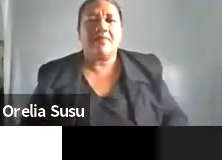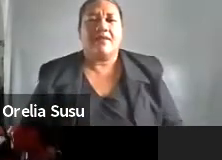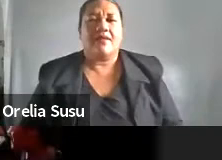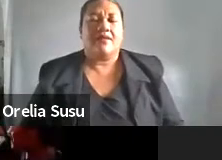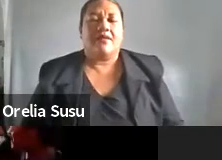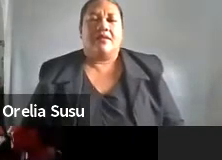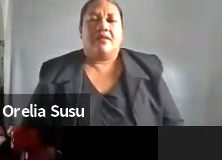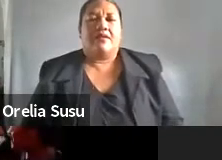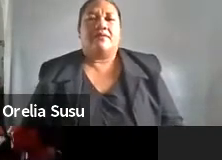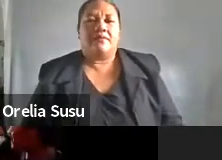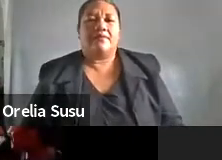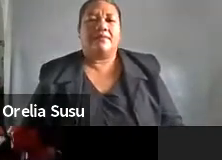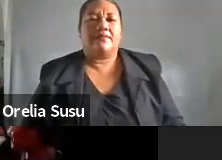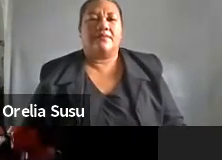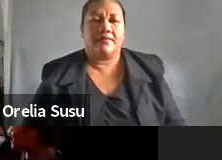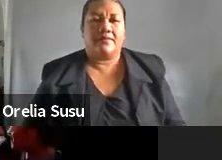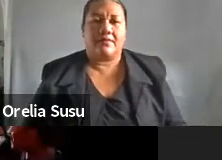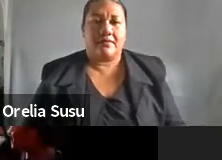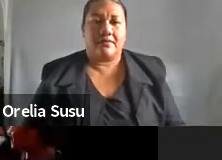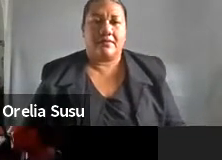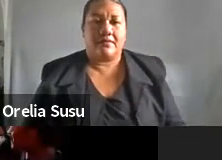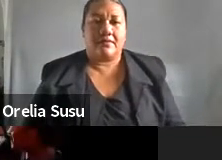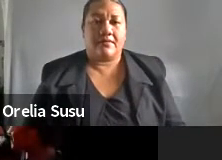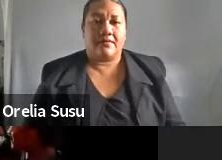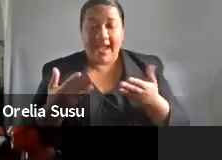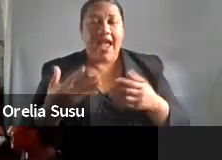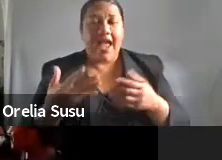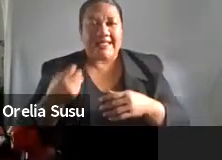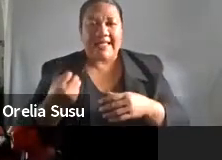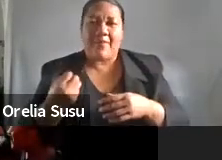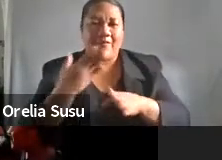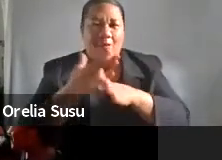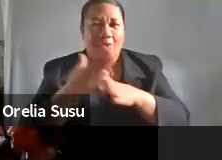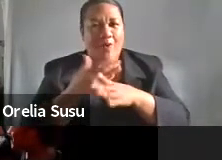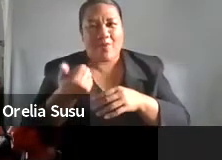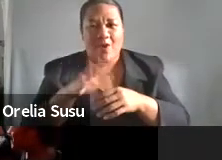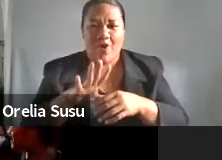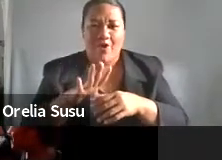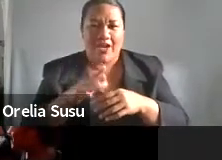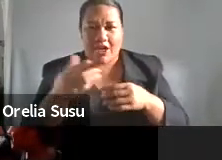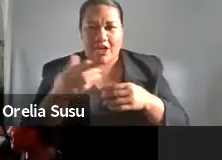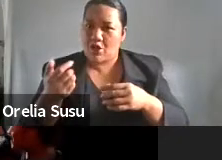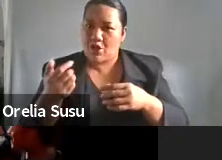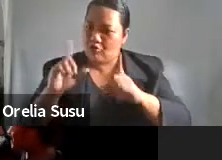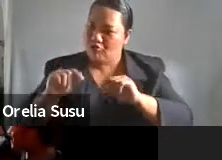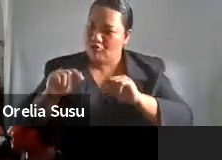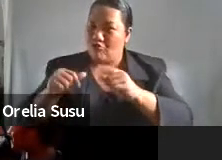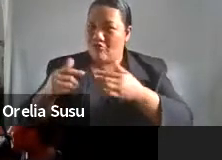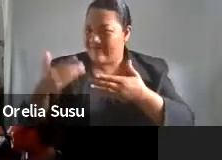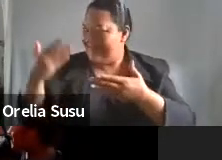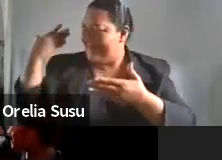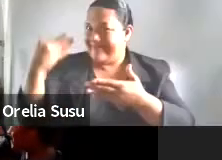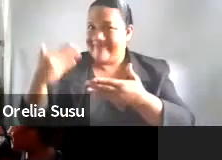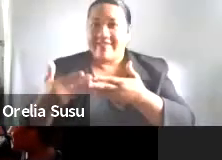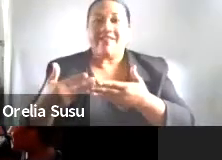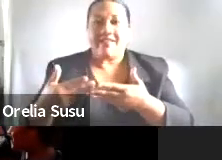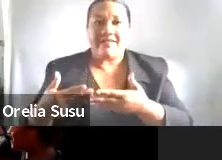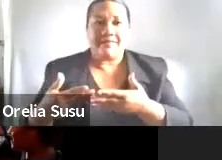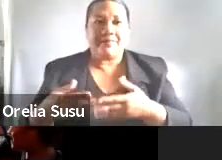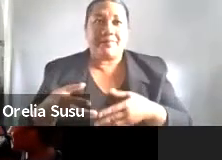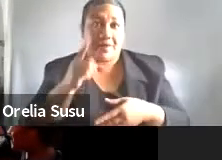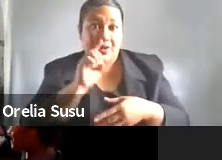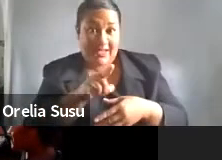this. And these are just some of the work that we are already we are doing on the ground. As you can see, it's about human rights